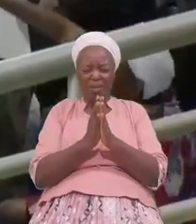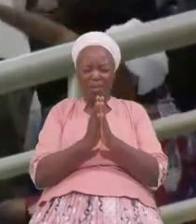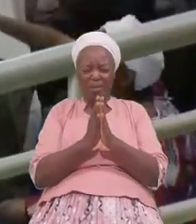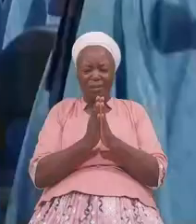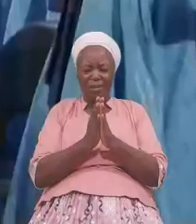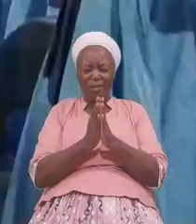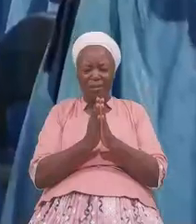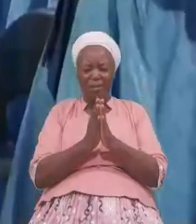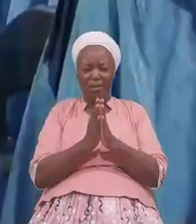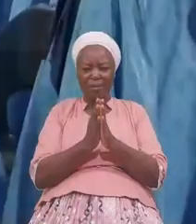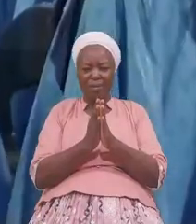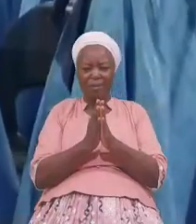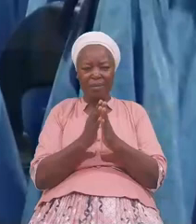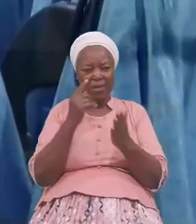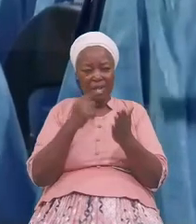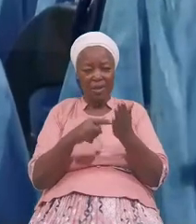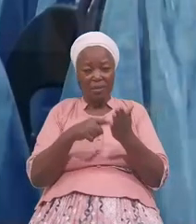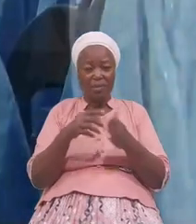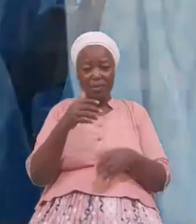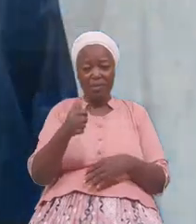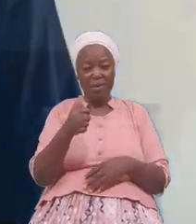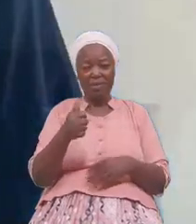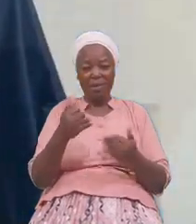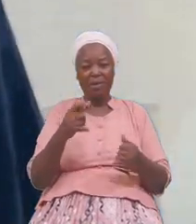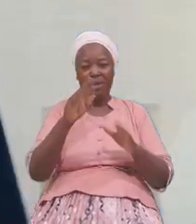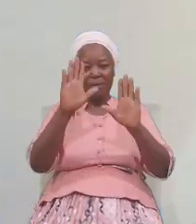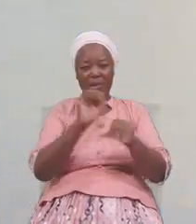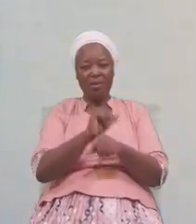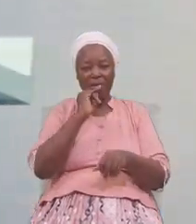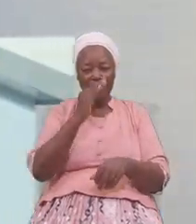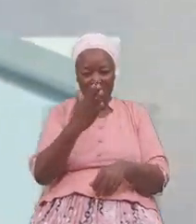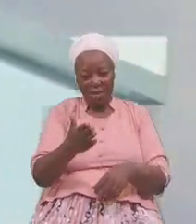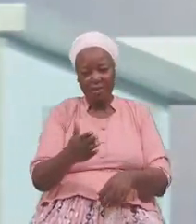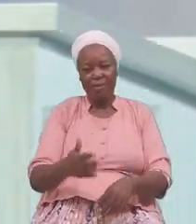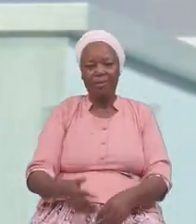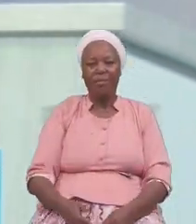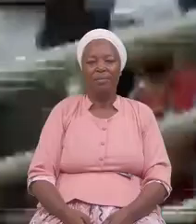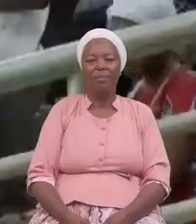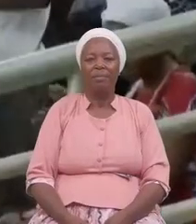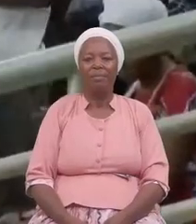Check up yourself. The miracle is there.